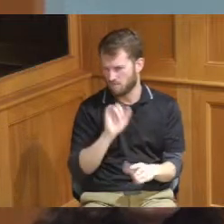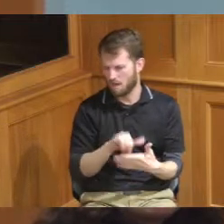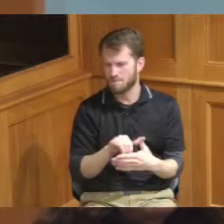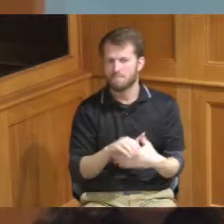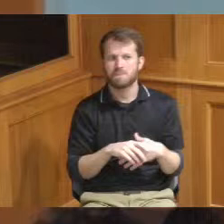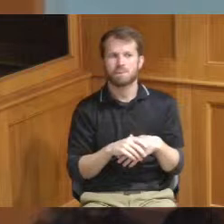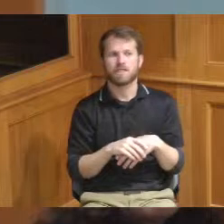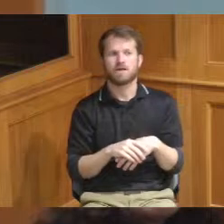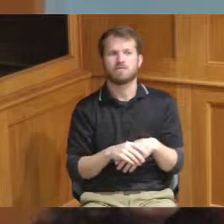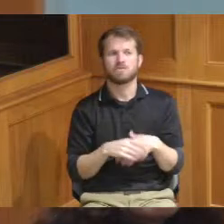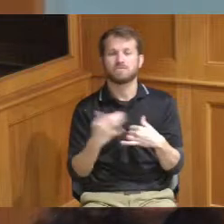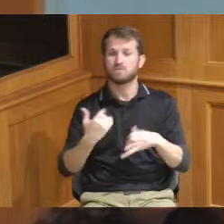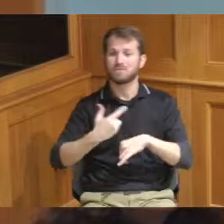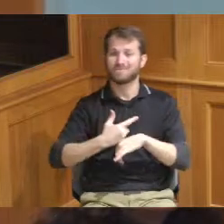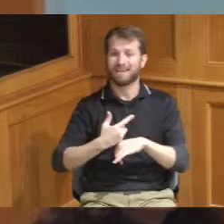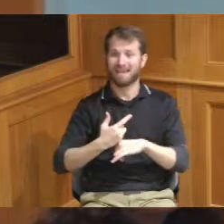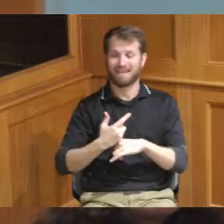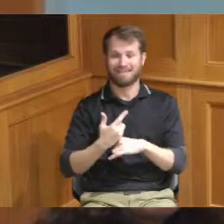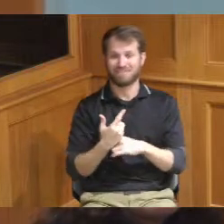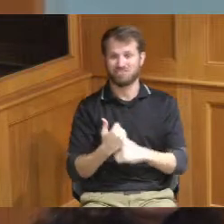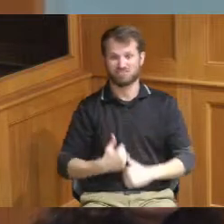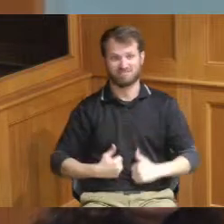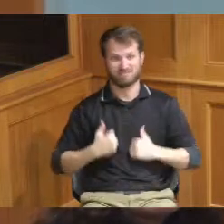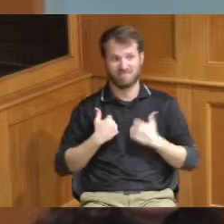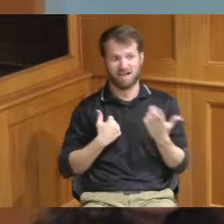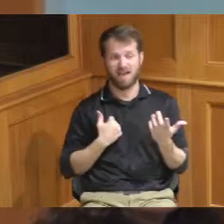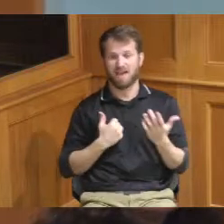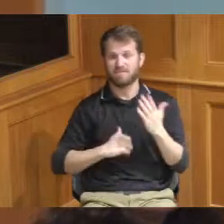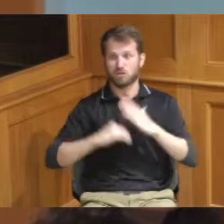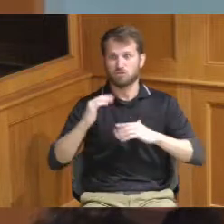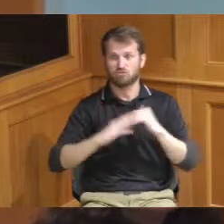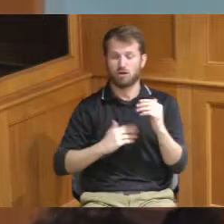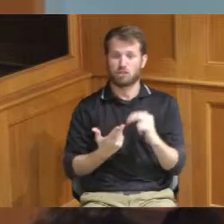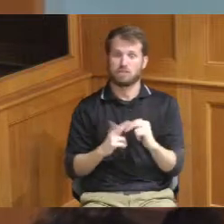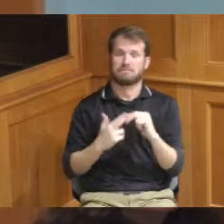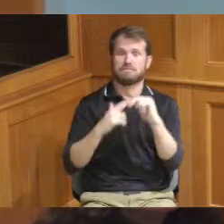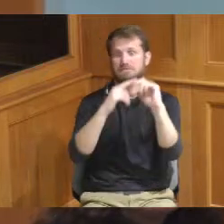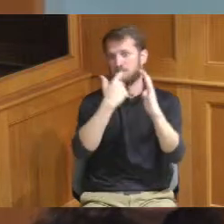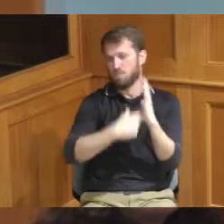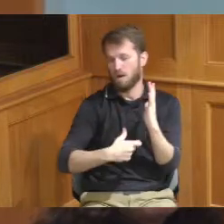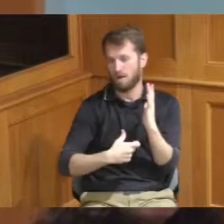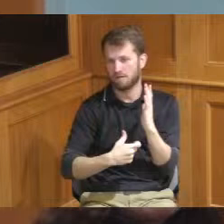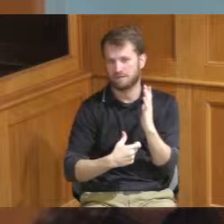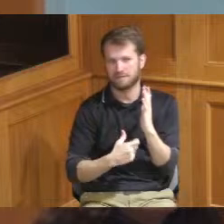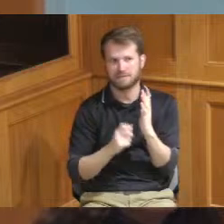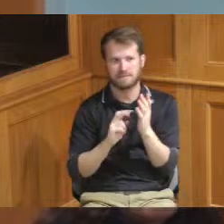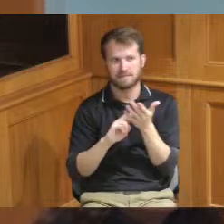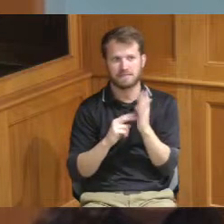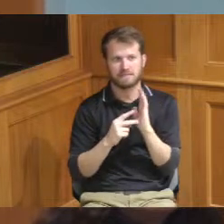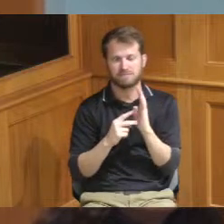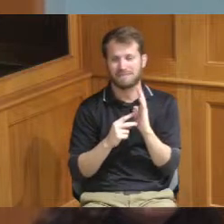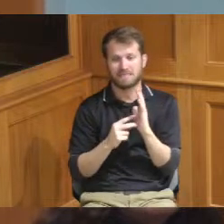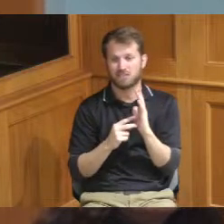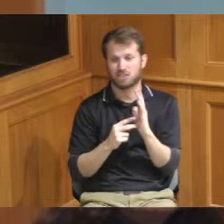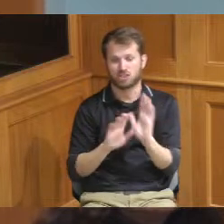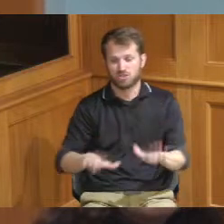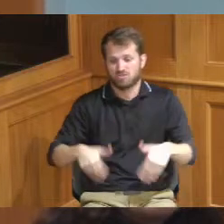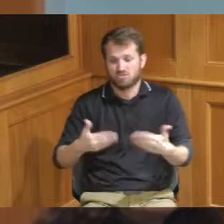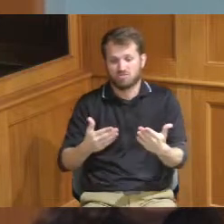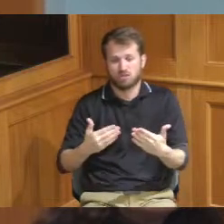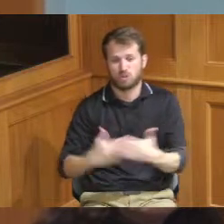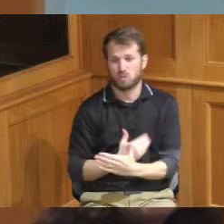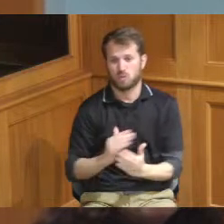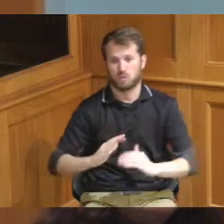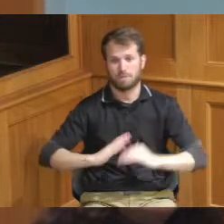And that is, today's environment of just increasing construction costs doesn't allow really to build ground up. It just doesn't